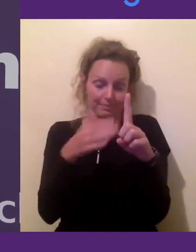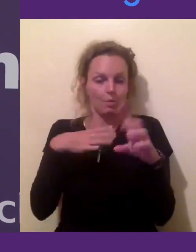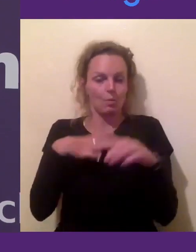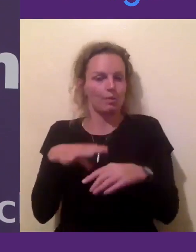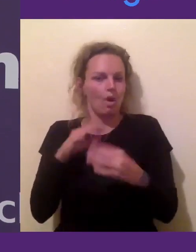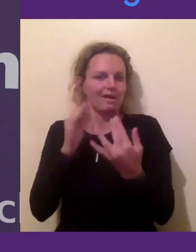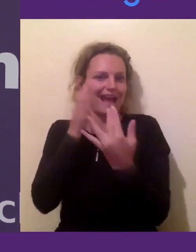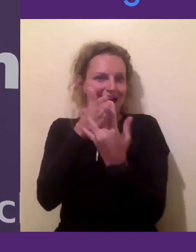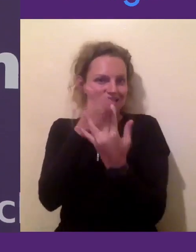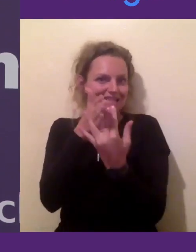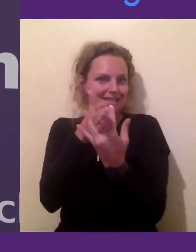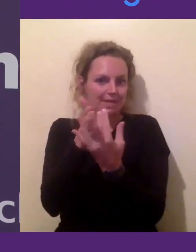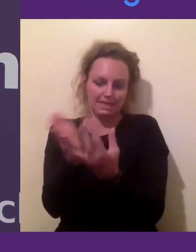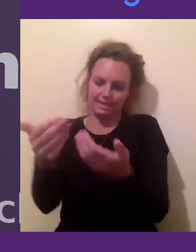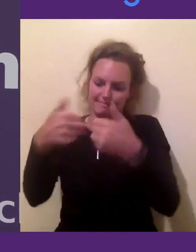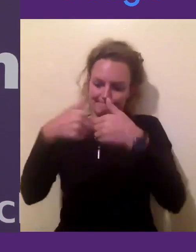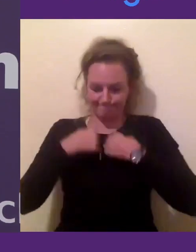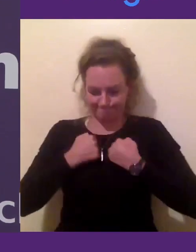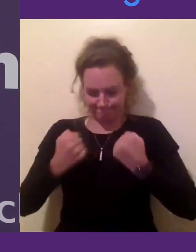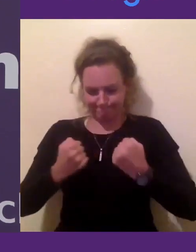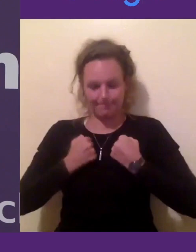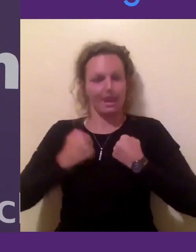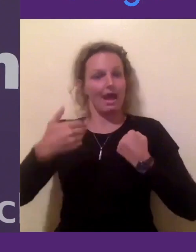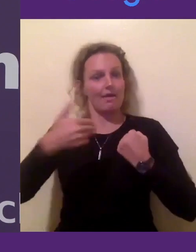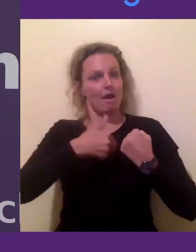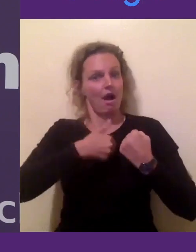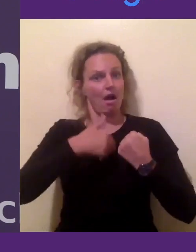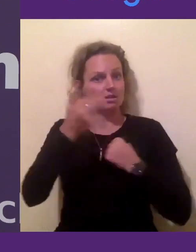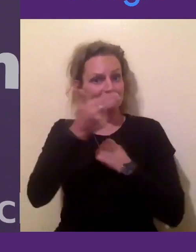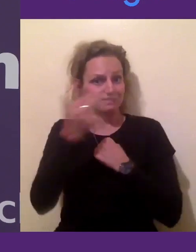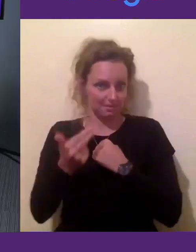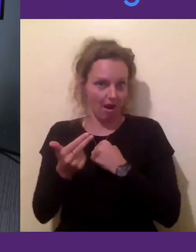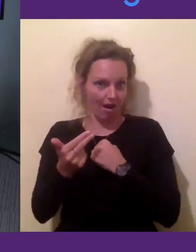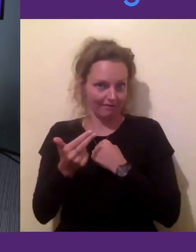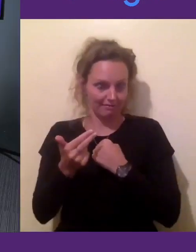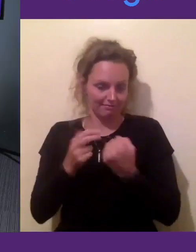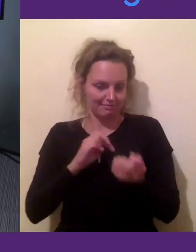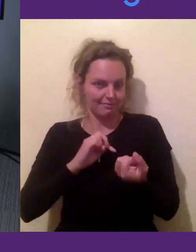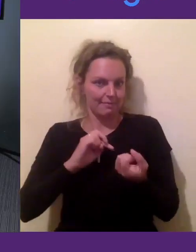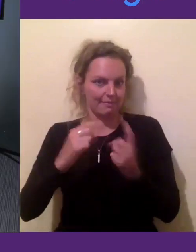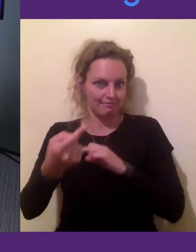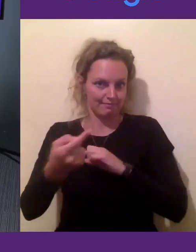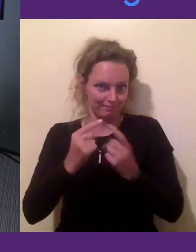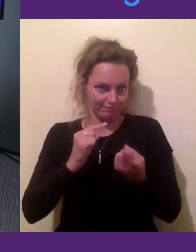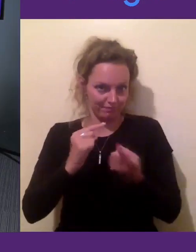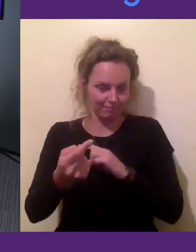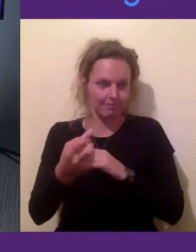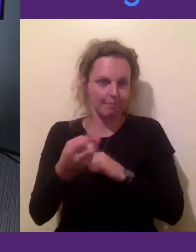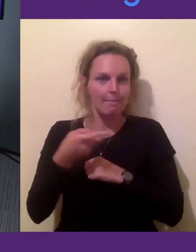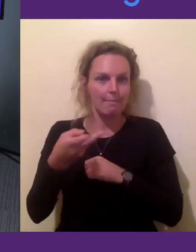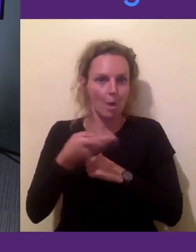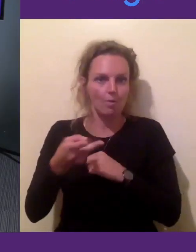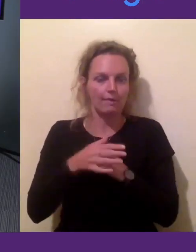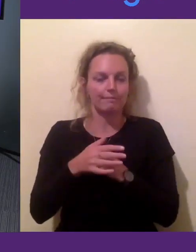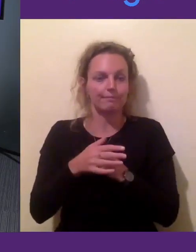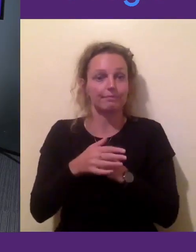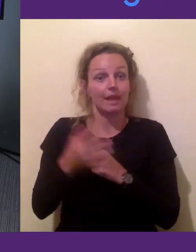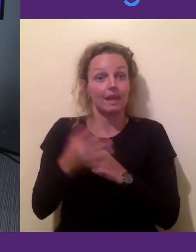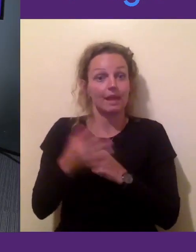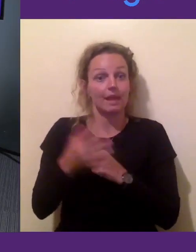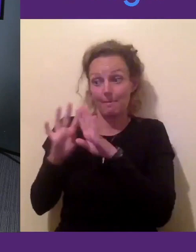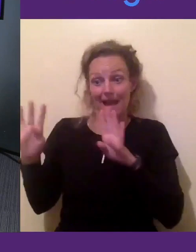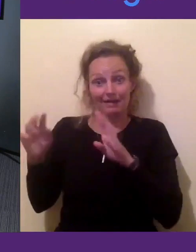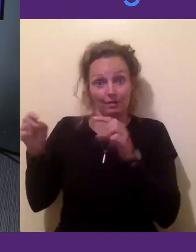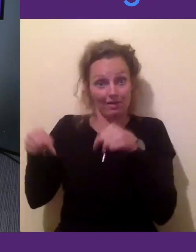at the heart of accessibility. We have a great panel with us. Joining me in the studio here is Craig Collinson